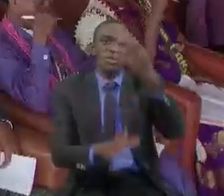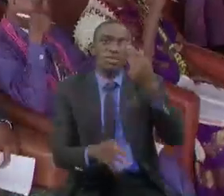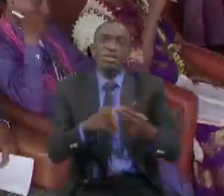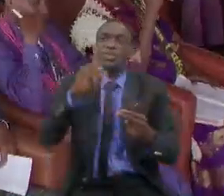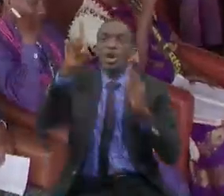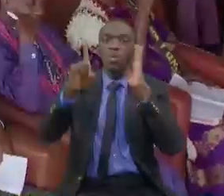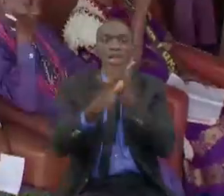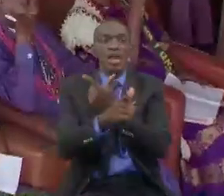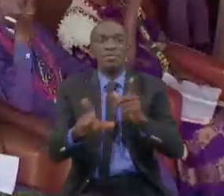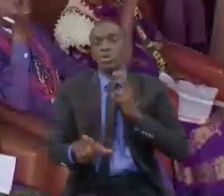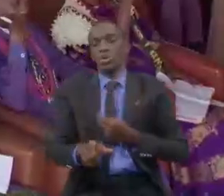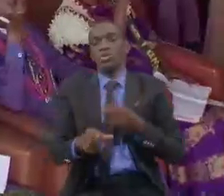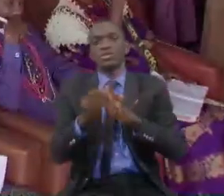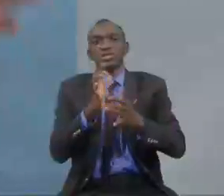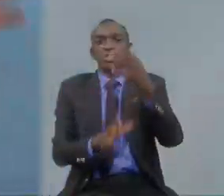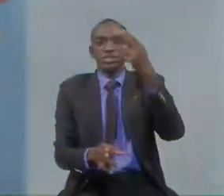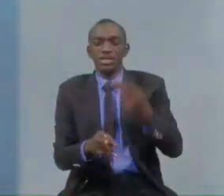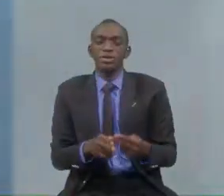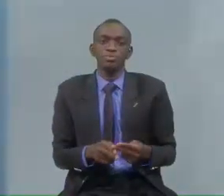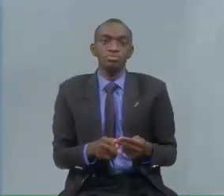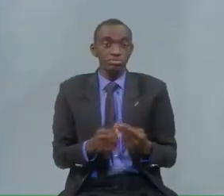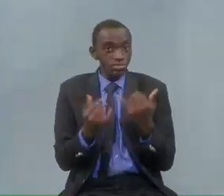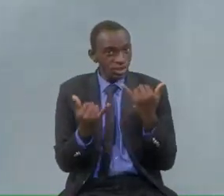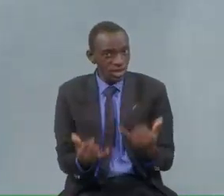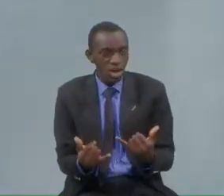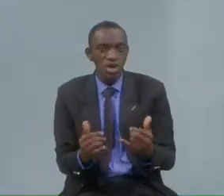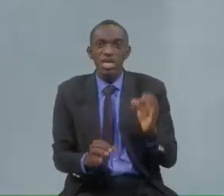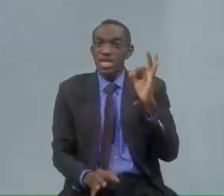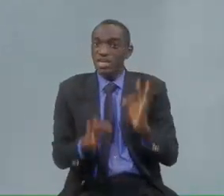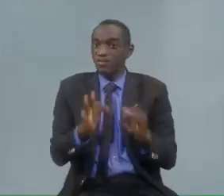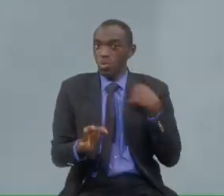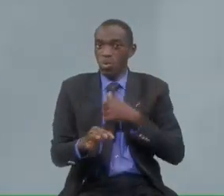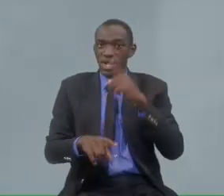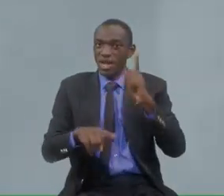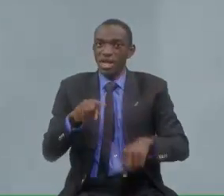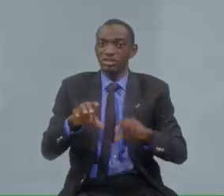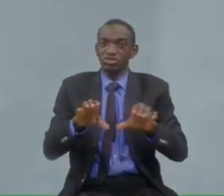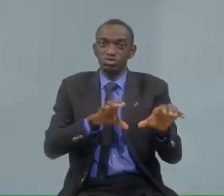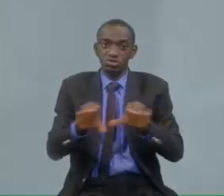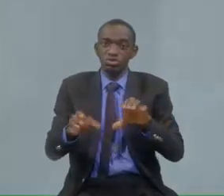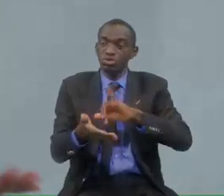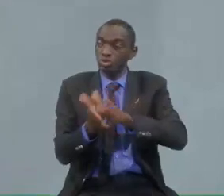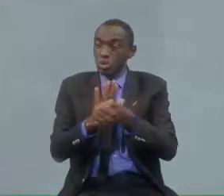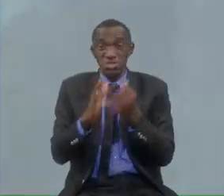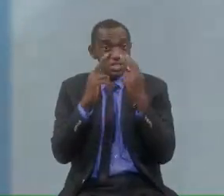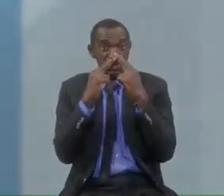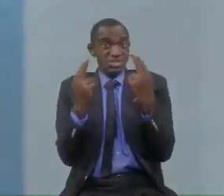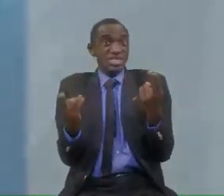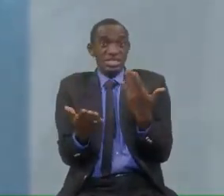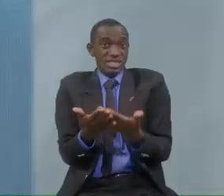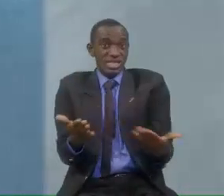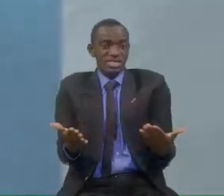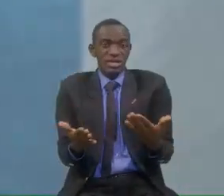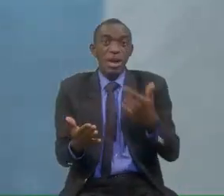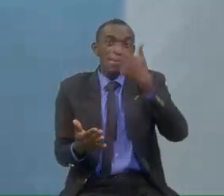name. Now, if we cannot do those innocent things, because